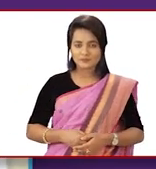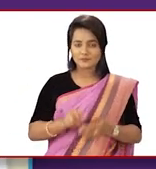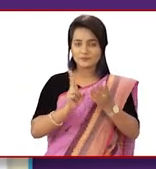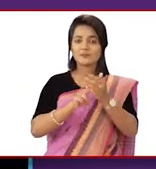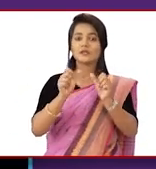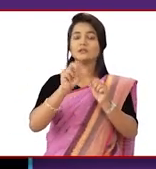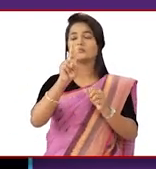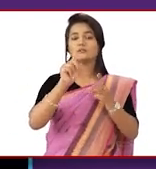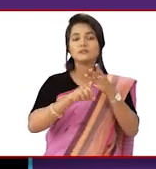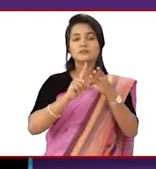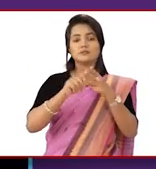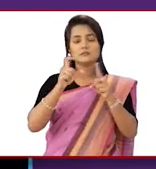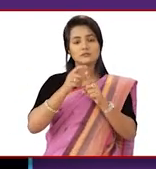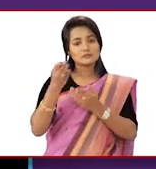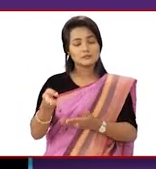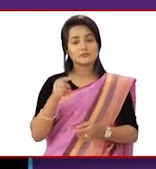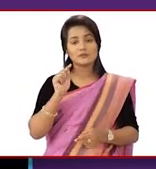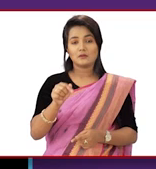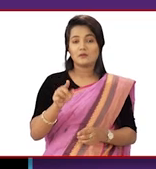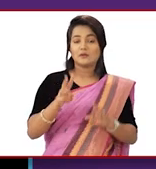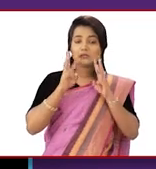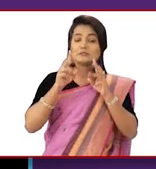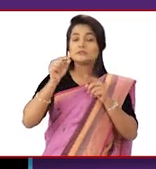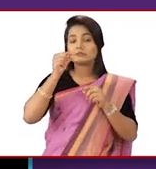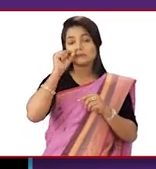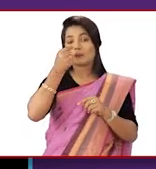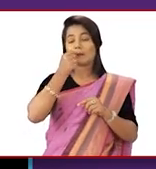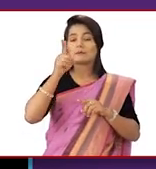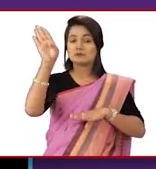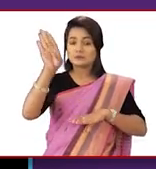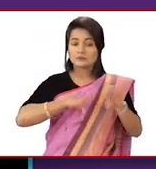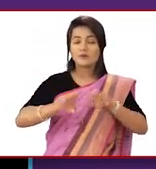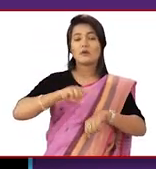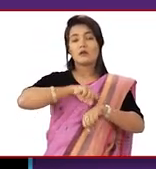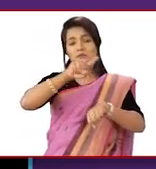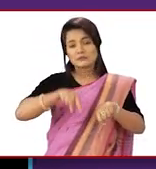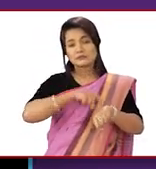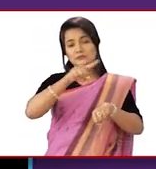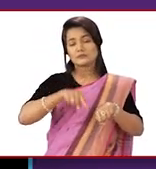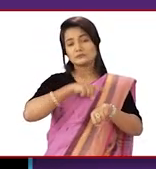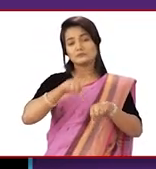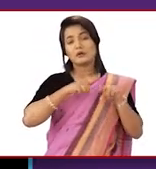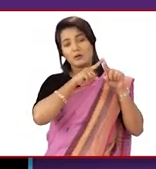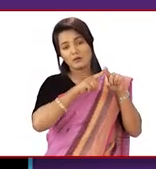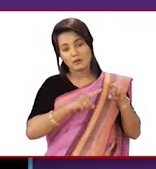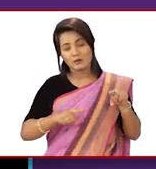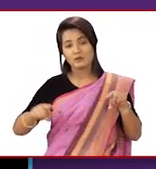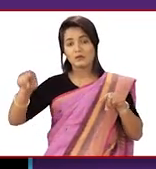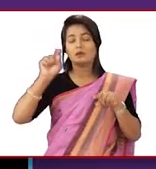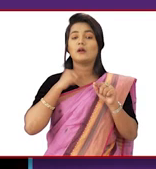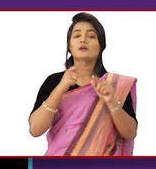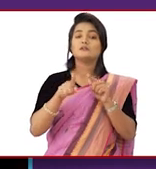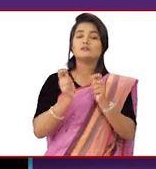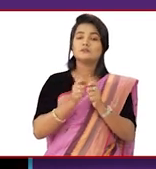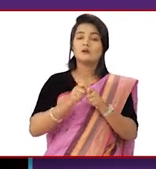Bhai. I think as far as gender equality is concerned, we have a long, long way to go. And we